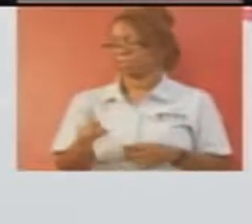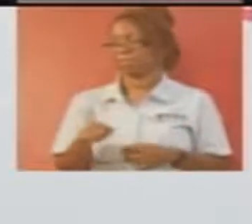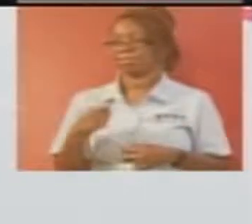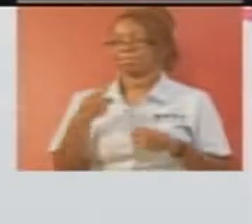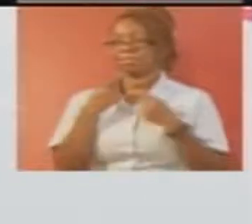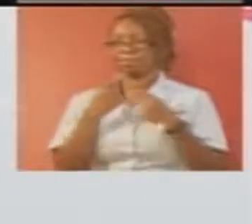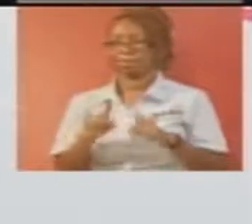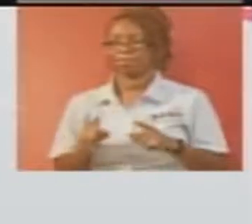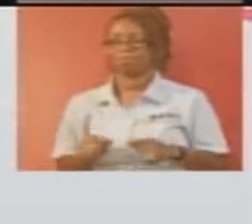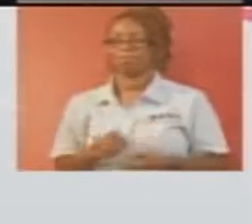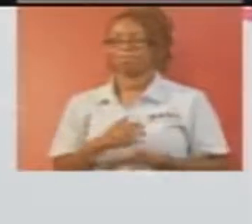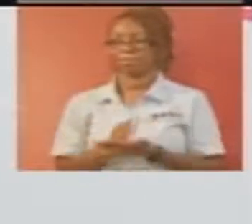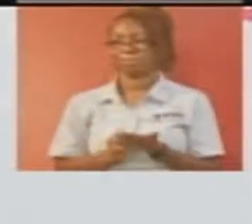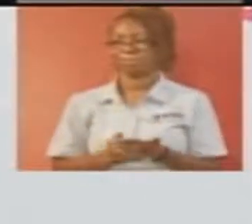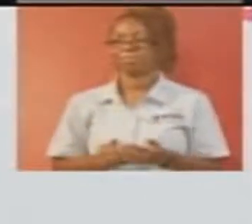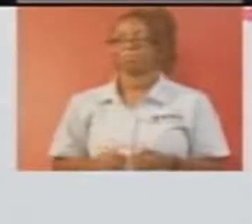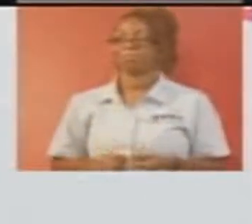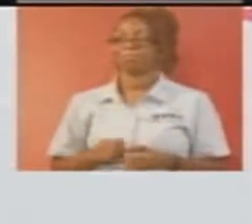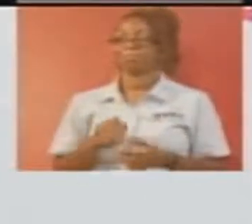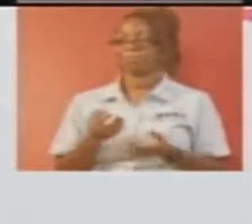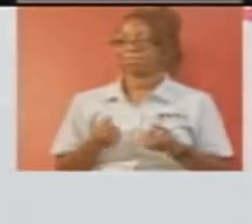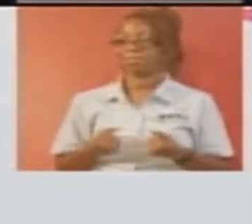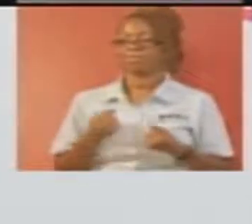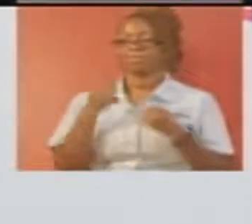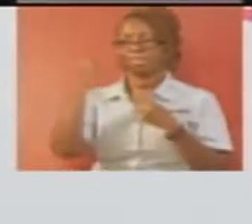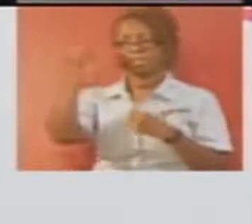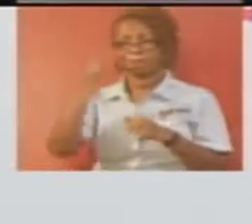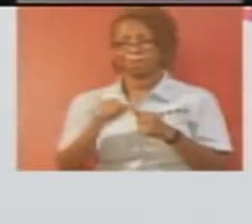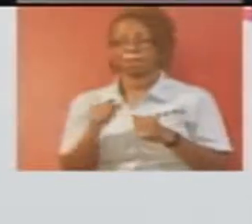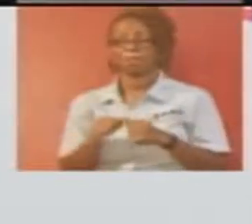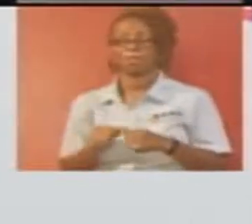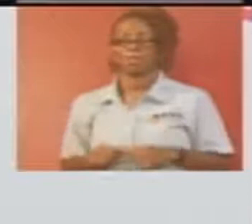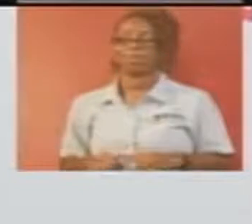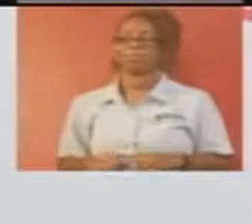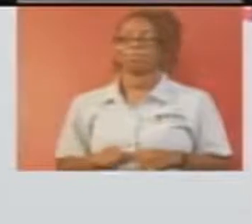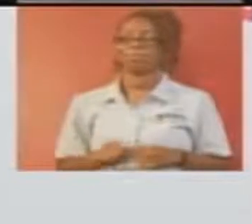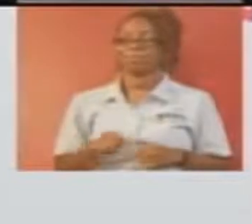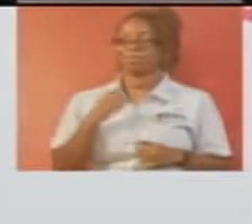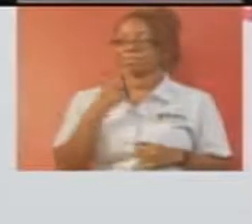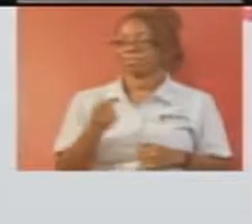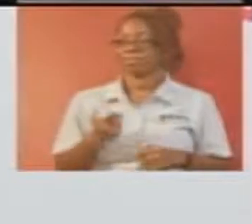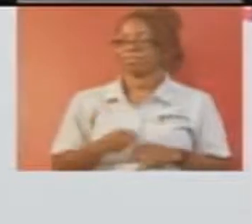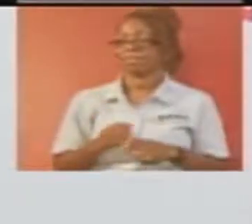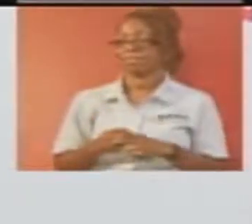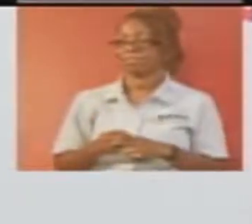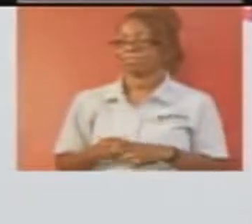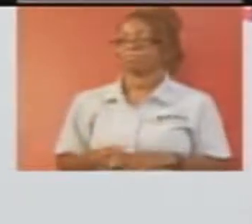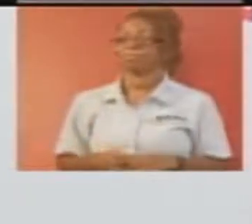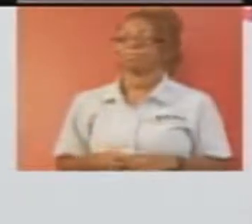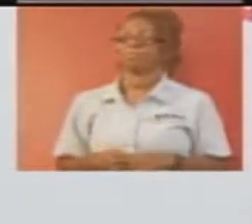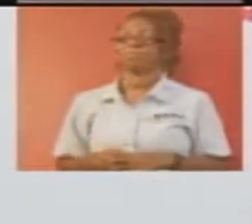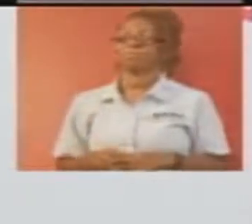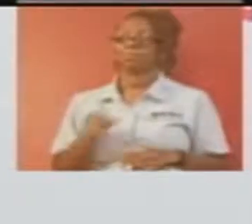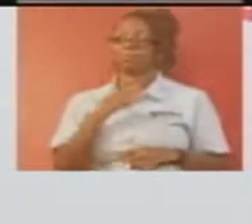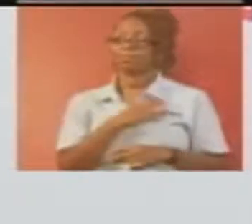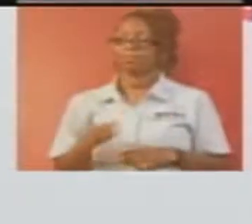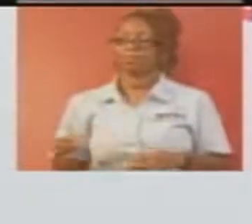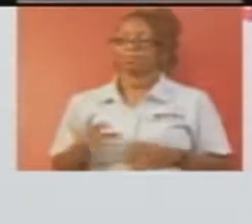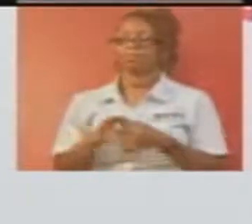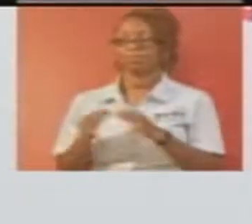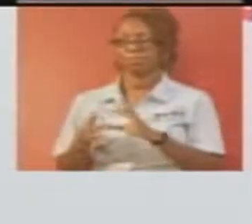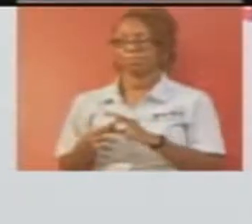media representatives to state your name and the name of the media house that you represent before asking no more than 2